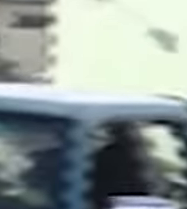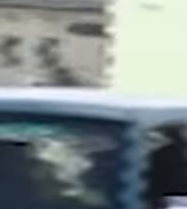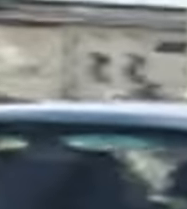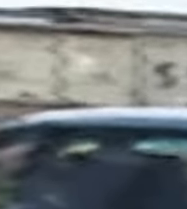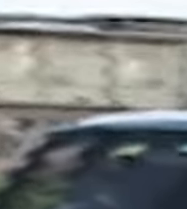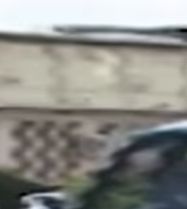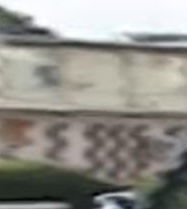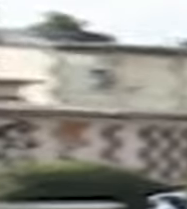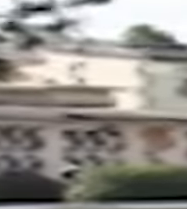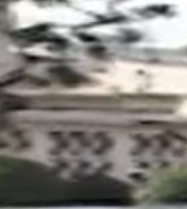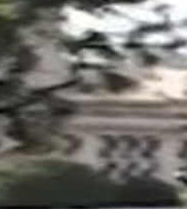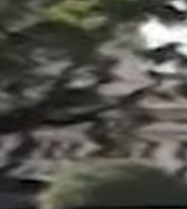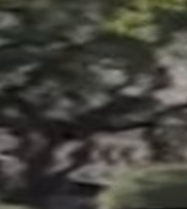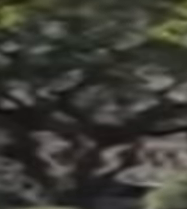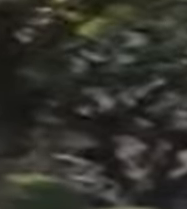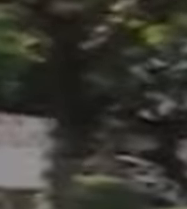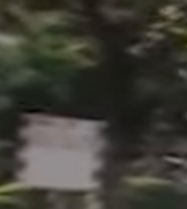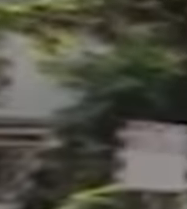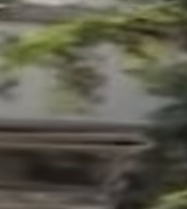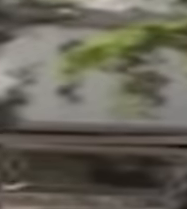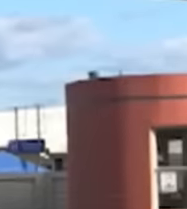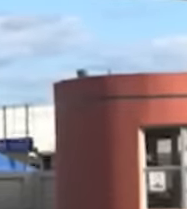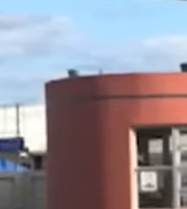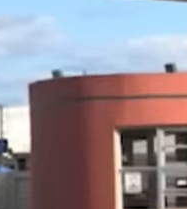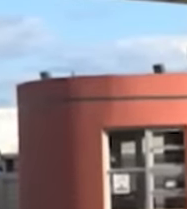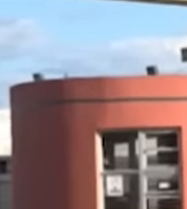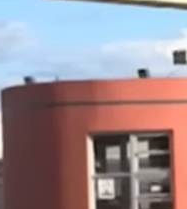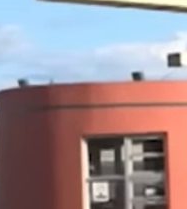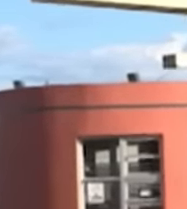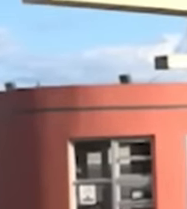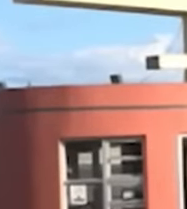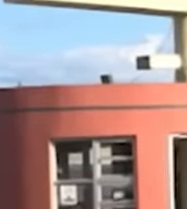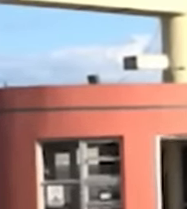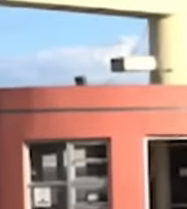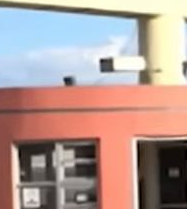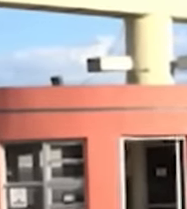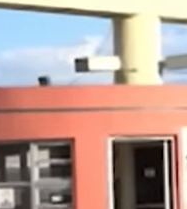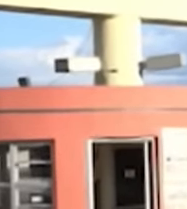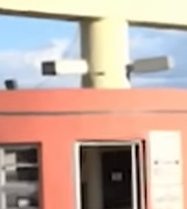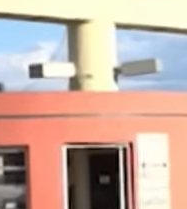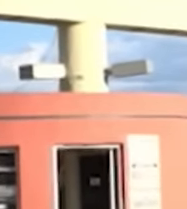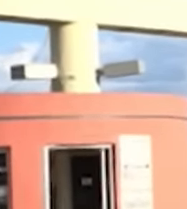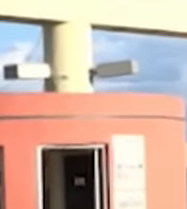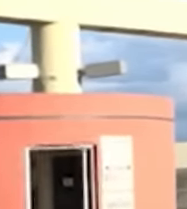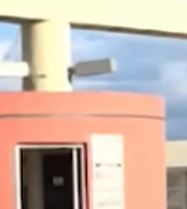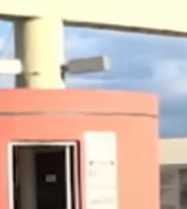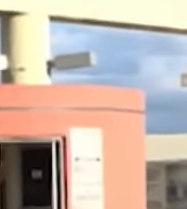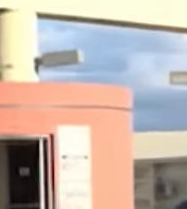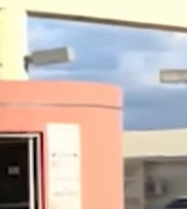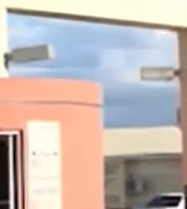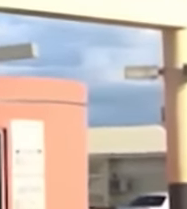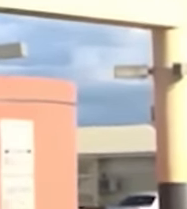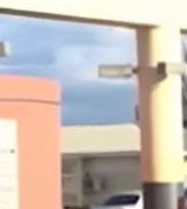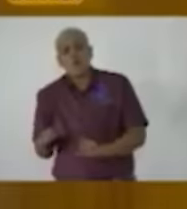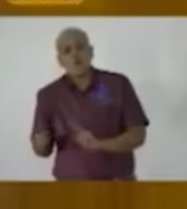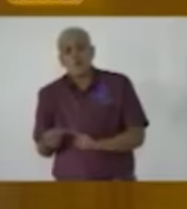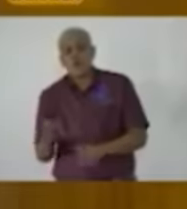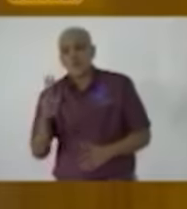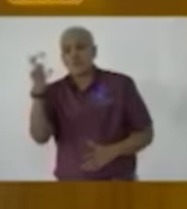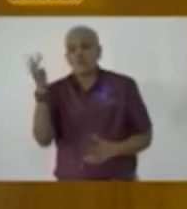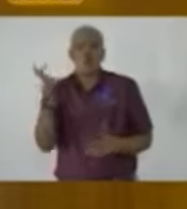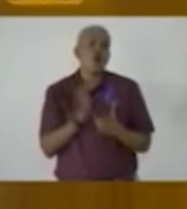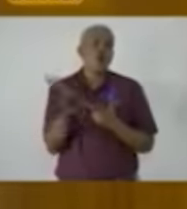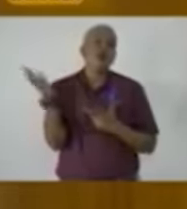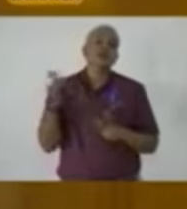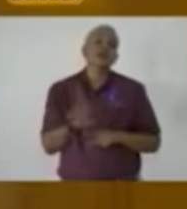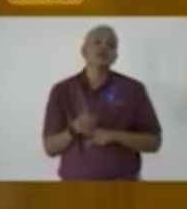approved with the UK-based Phoenix Partnership to implement the electronic system. Opposition members lauded the move, but they had